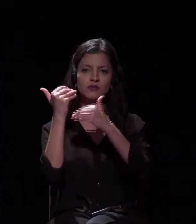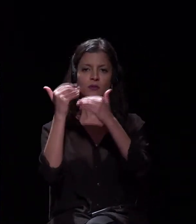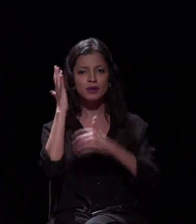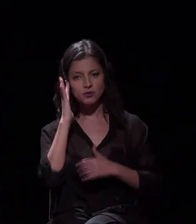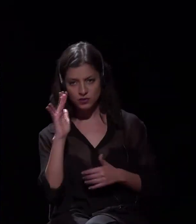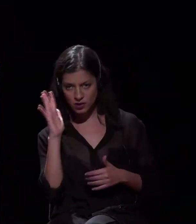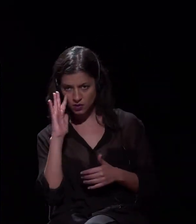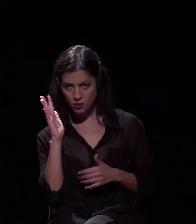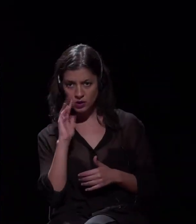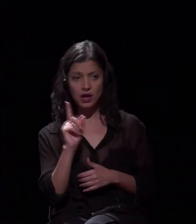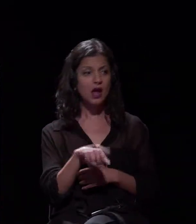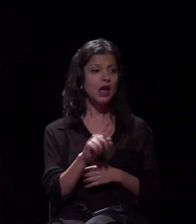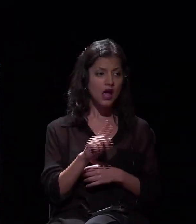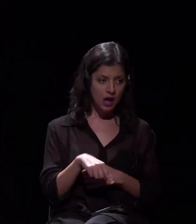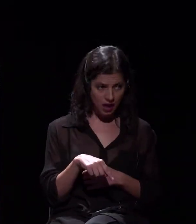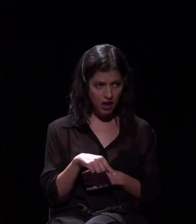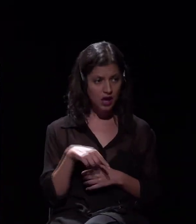these dissenting perspectives.